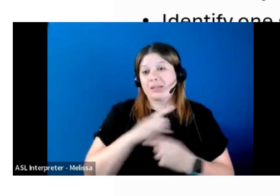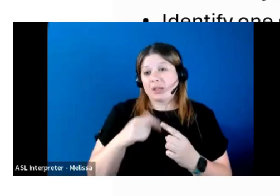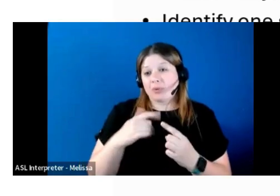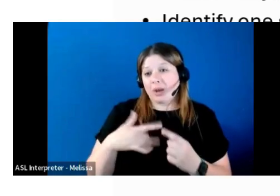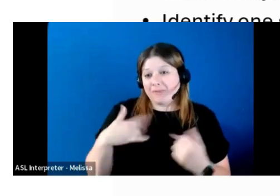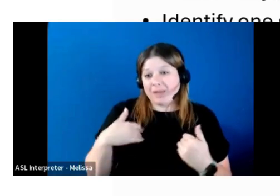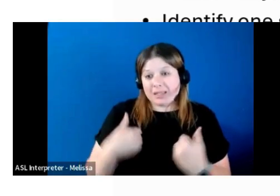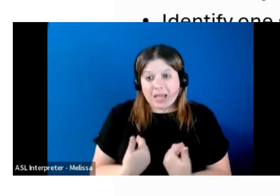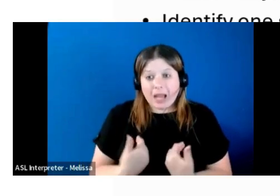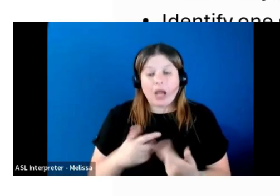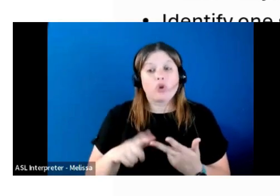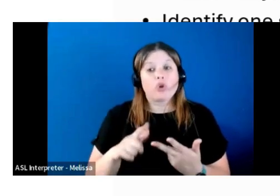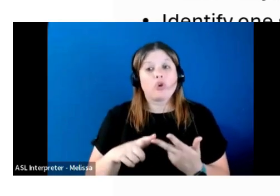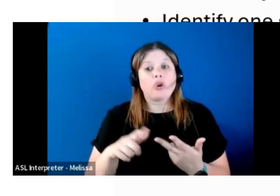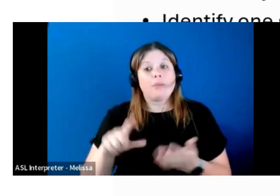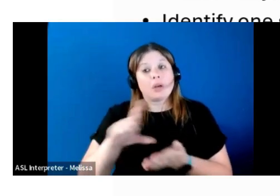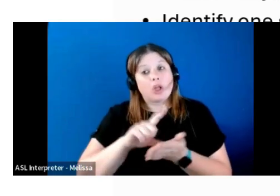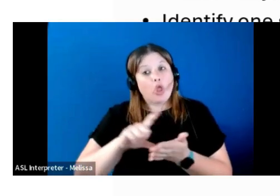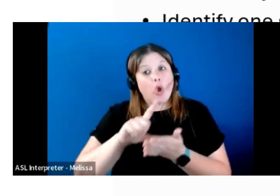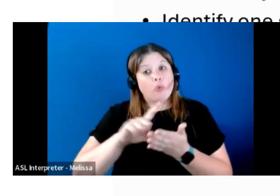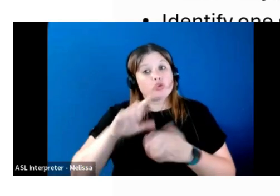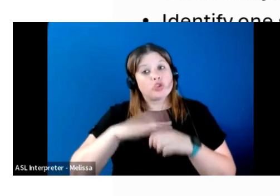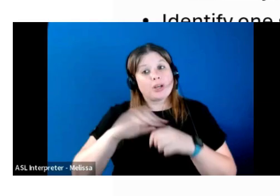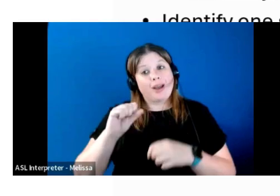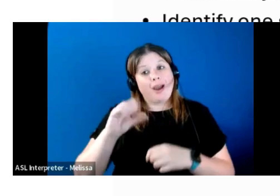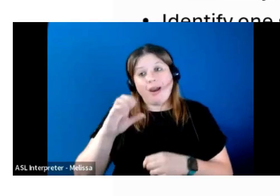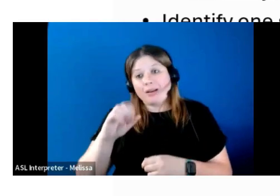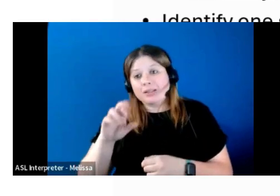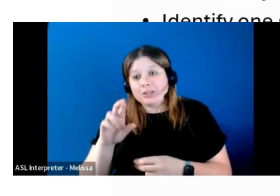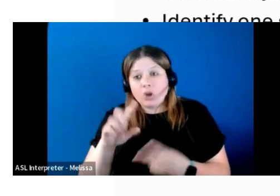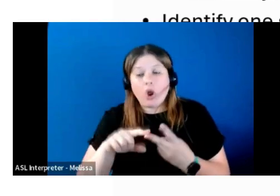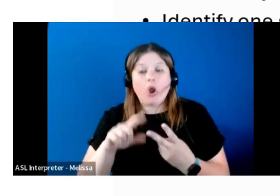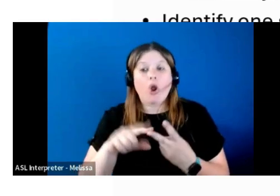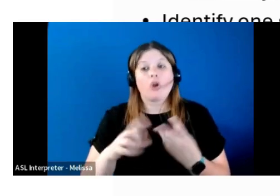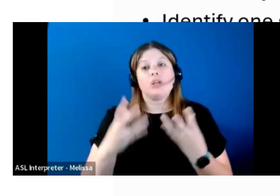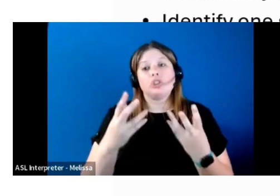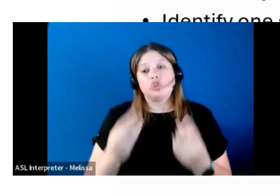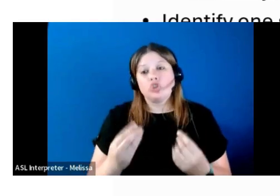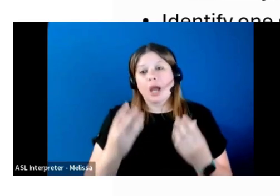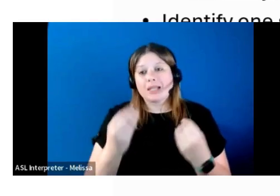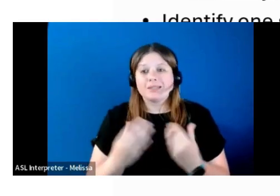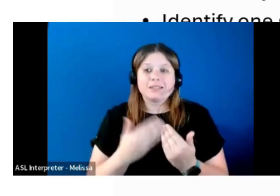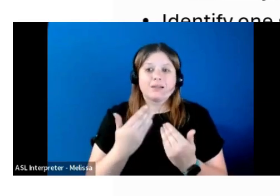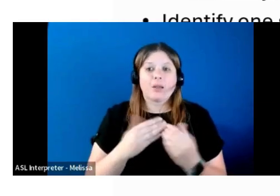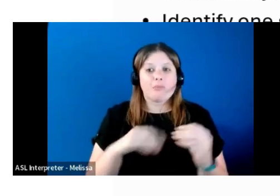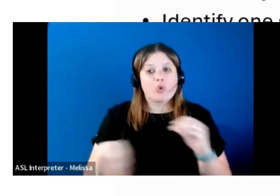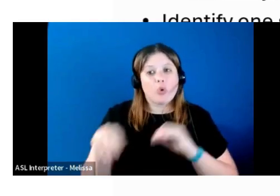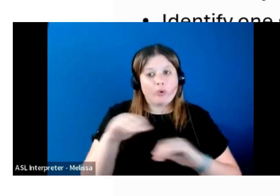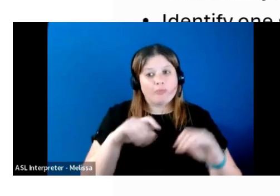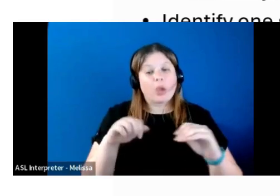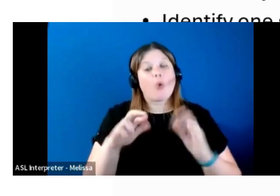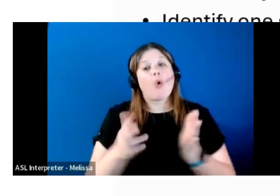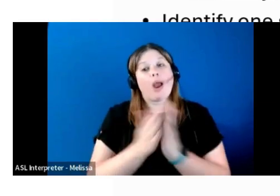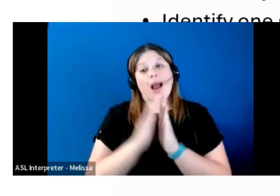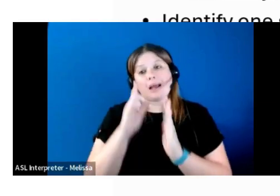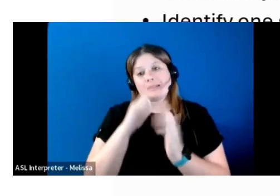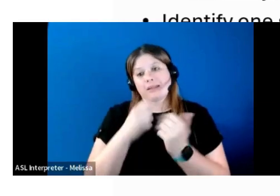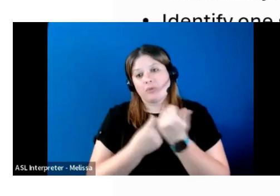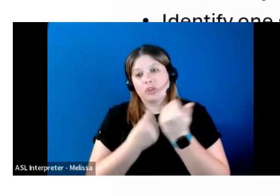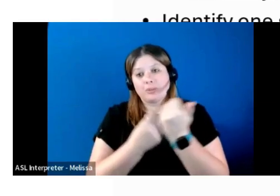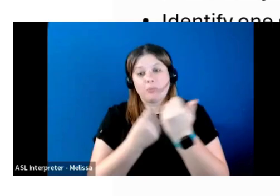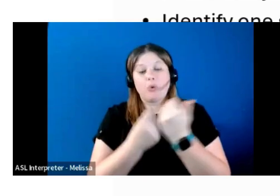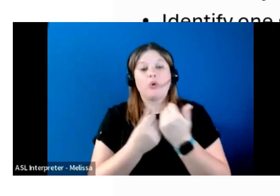scar, gentle movement, or asking for support. And so I'm going to give you a few more minutes